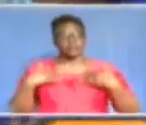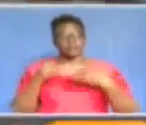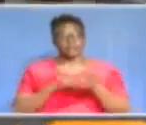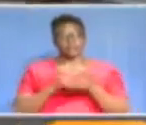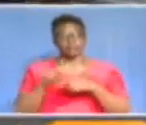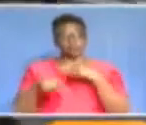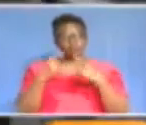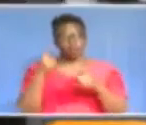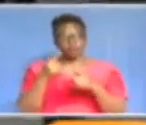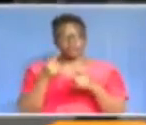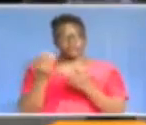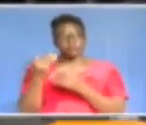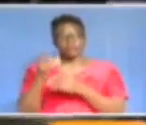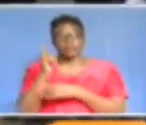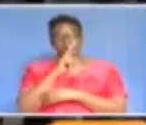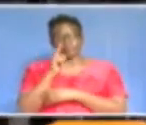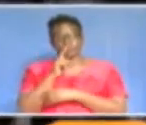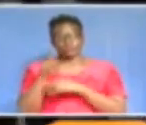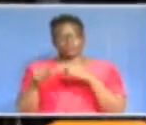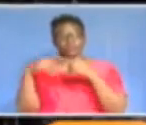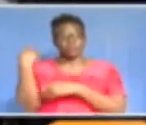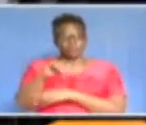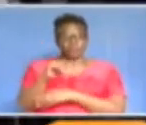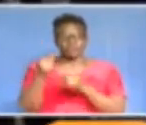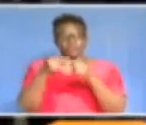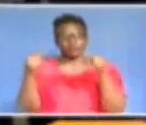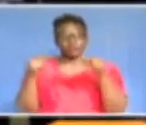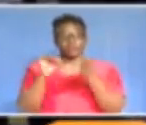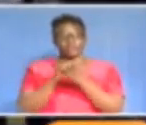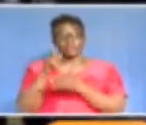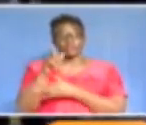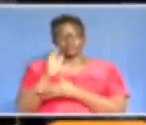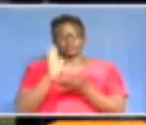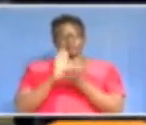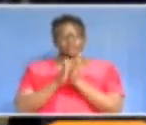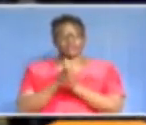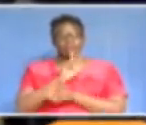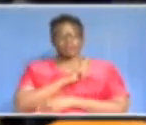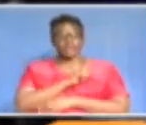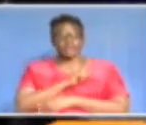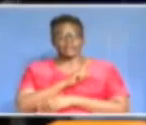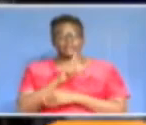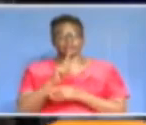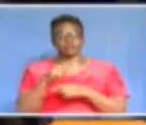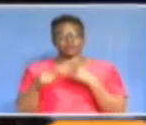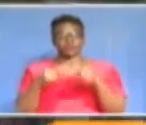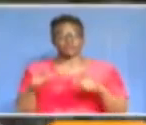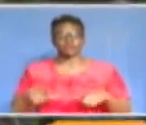tough bout, warning her opponent that she will be lucky to survive a knockout.